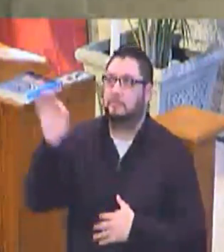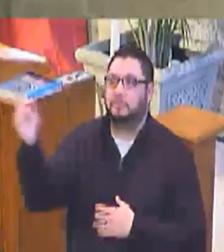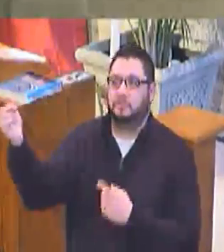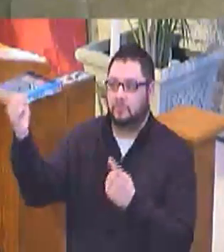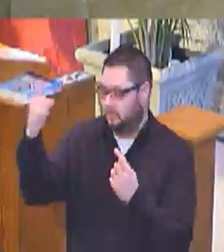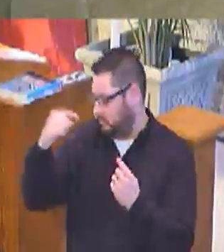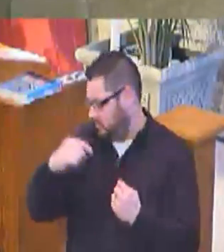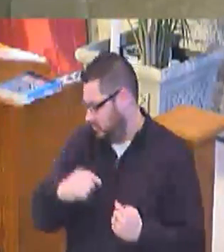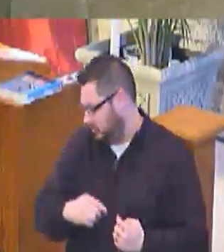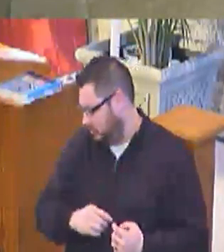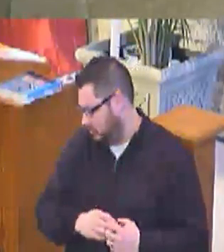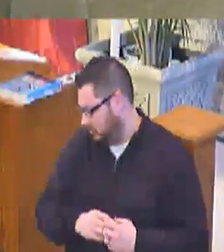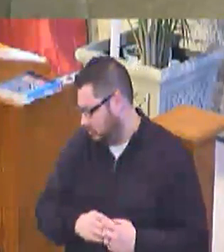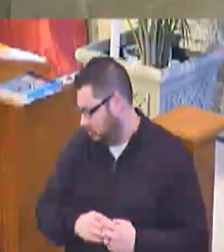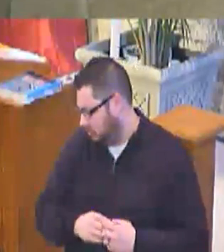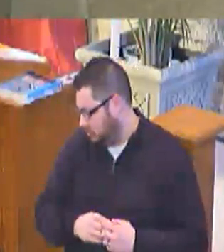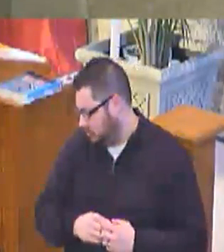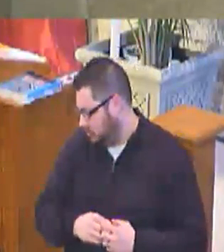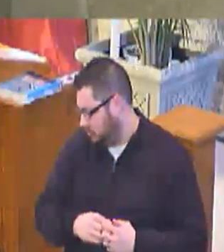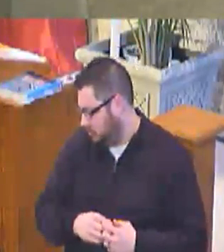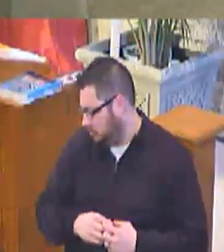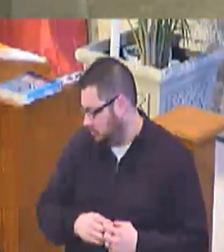Come, Spirit, come.